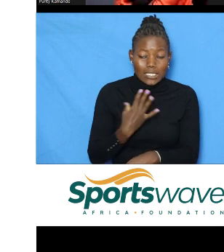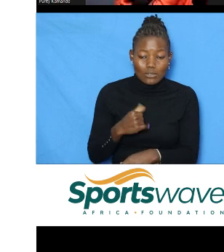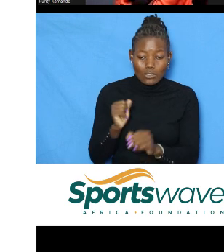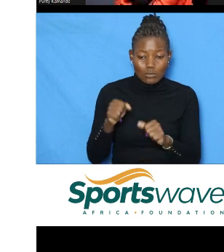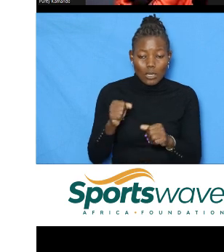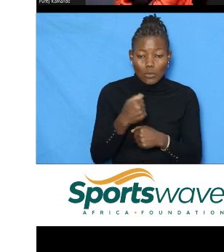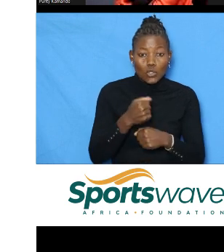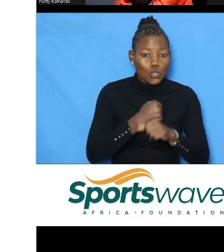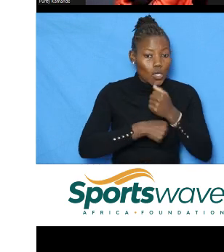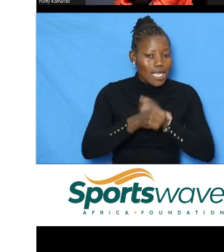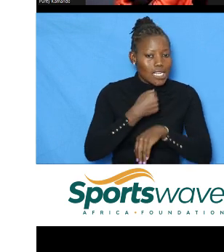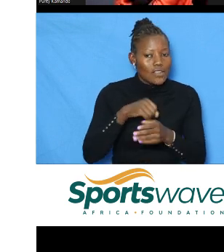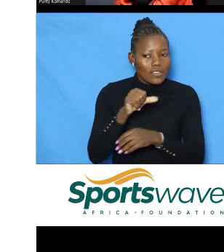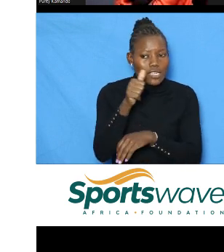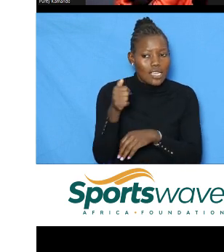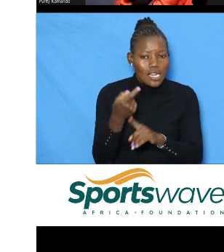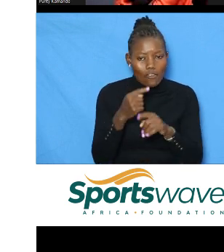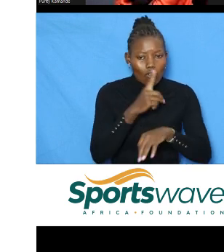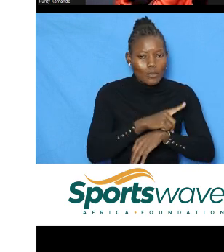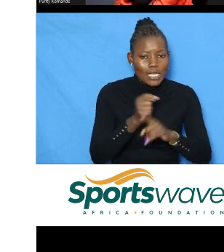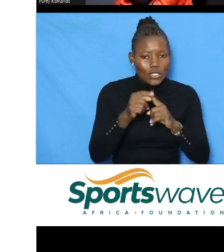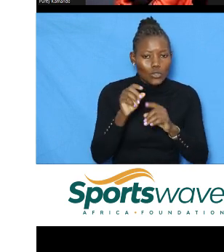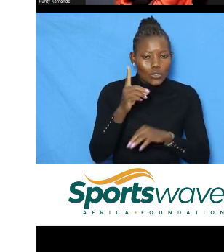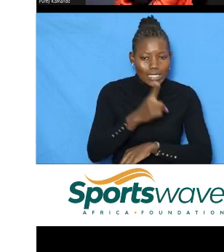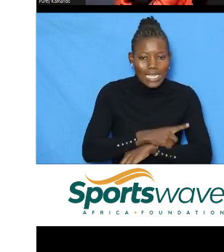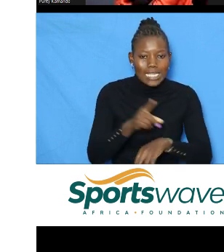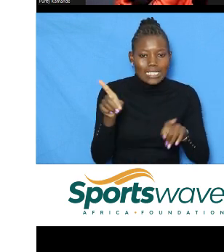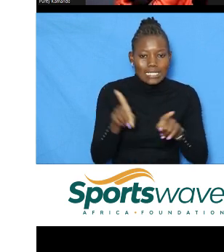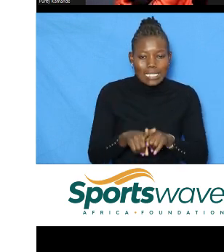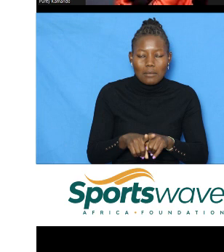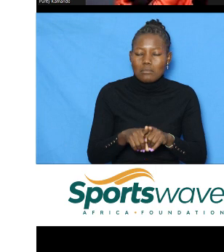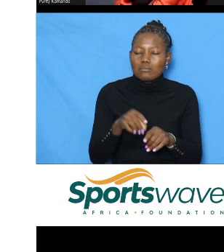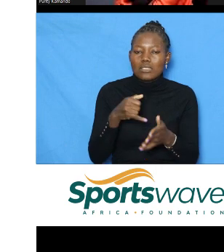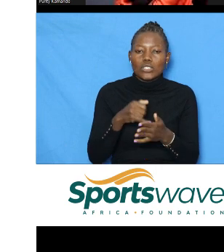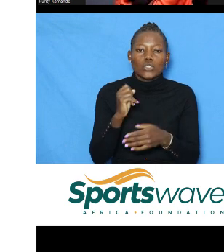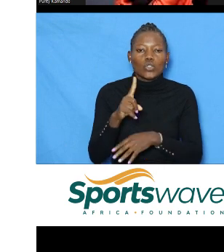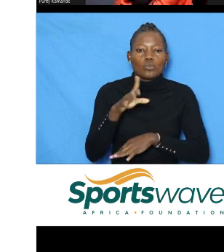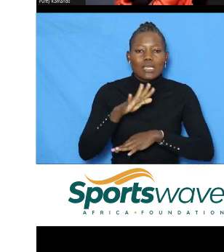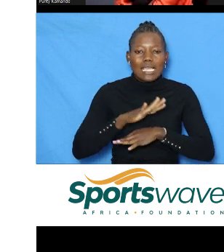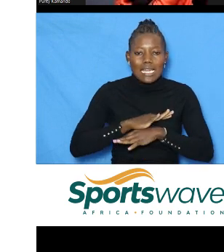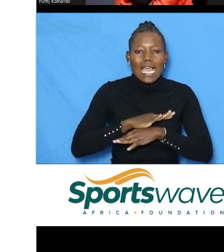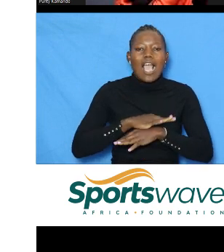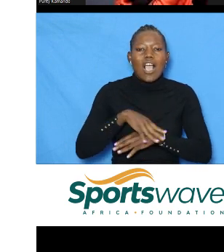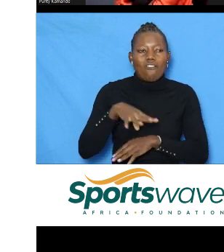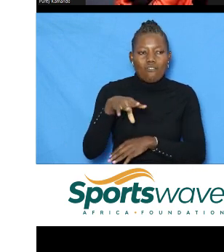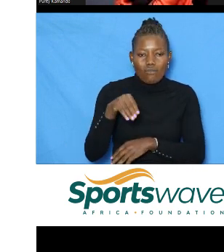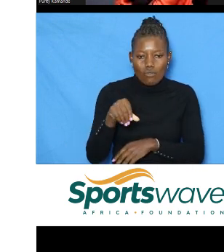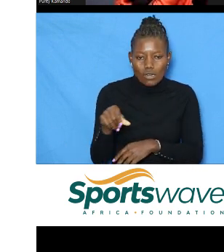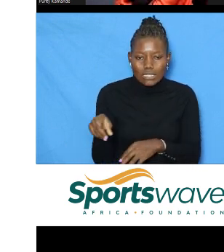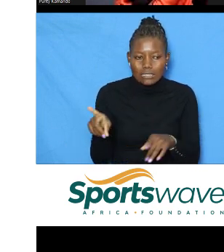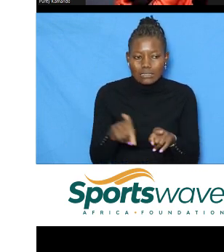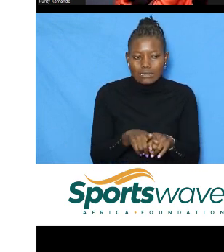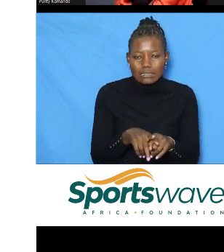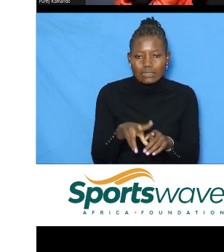to do any activity from day to day? Then it has to be adequate in terms of quantity, in terms of